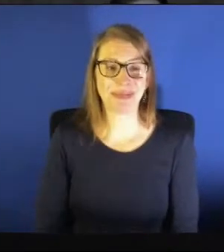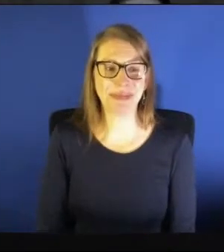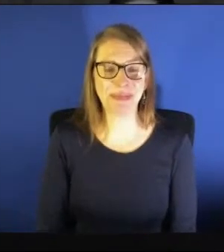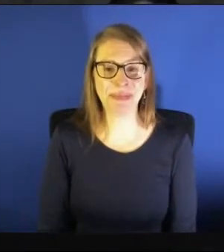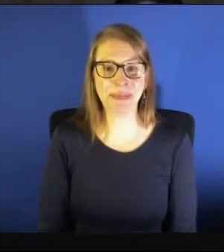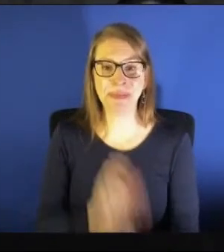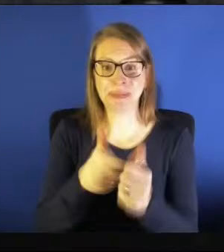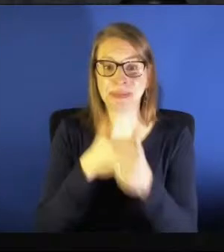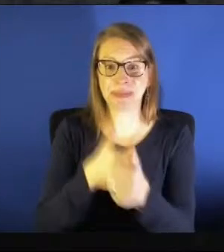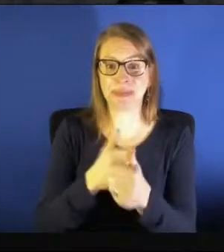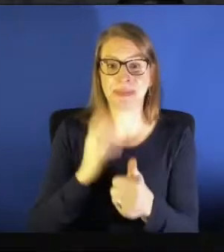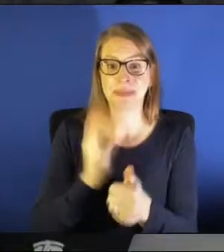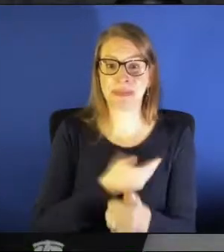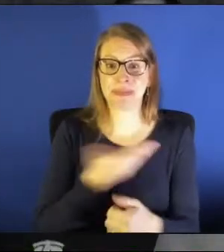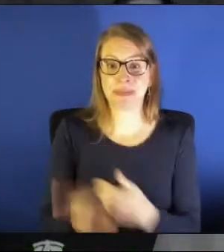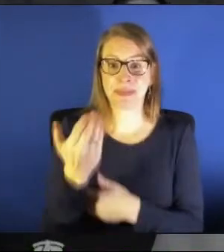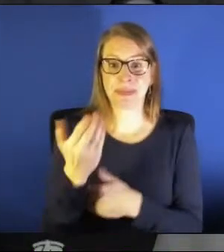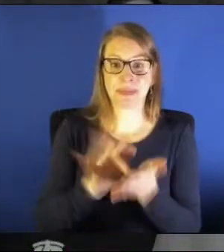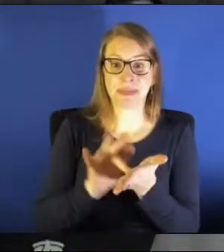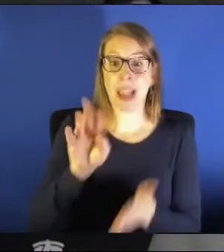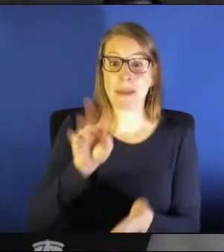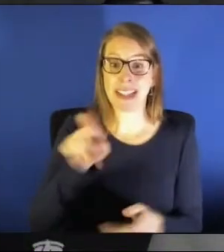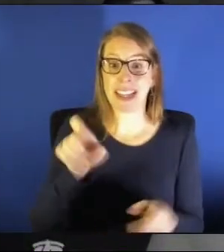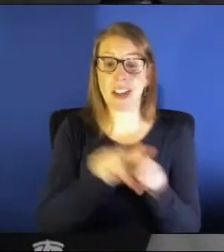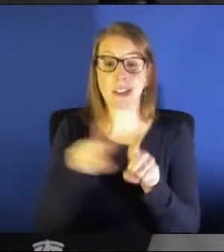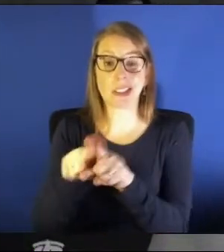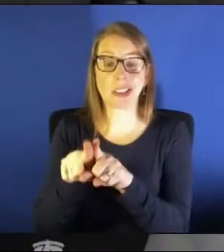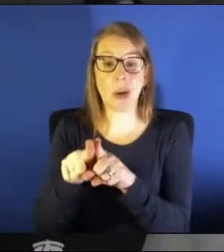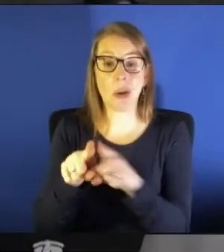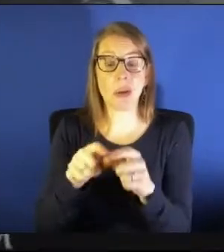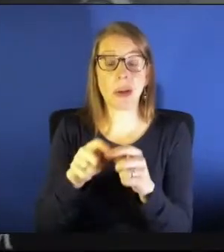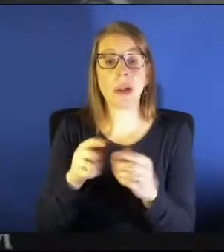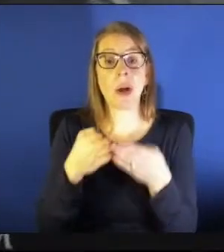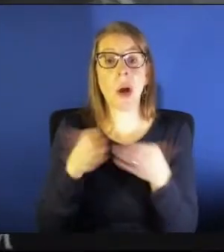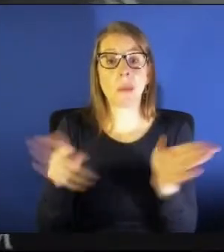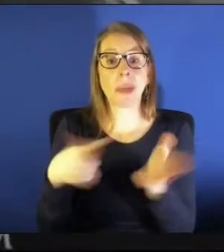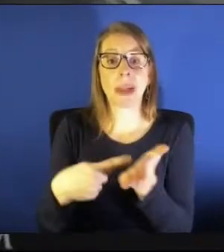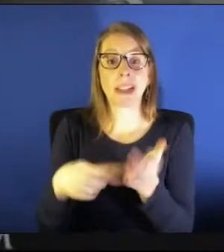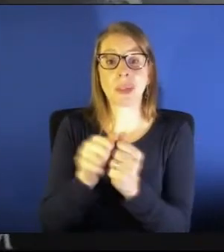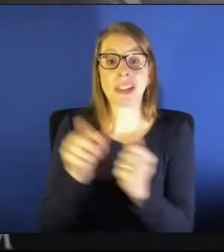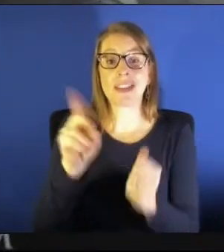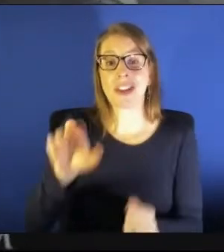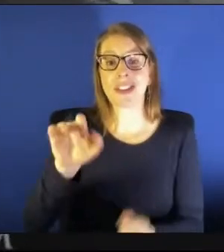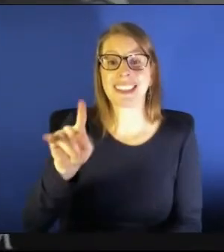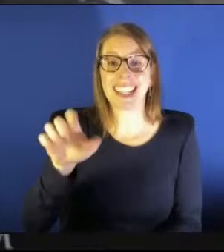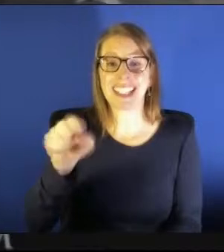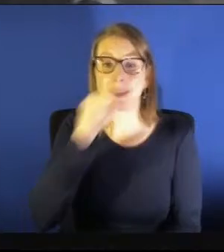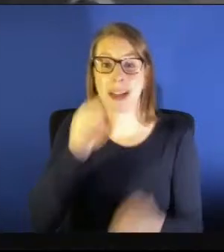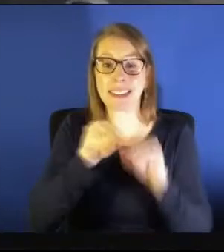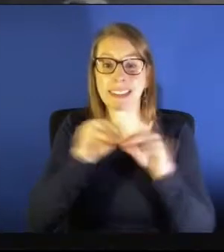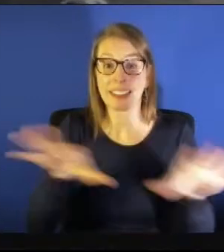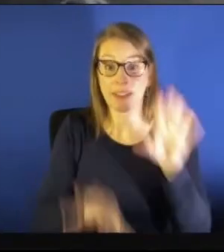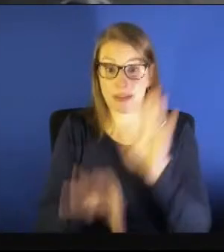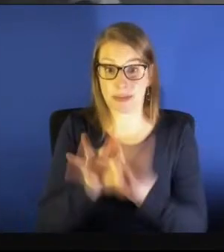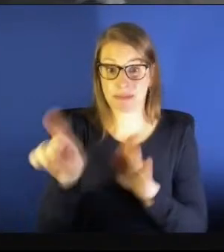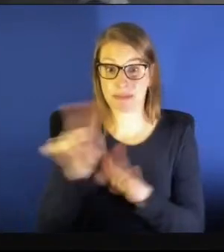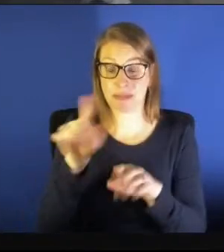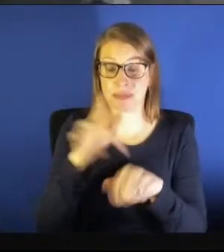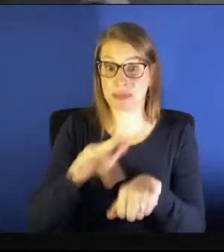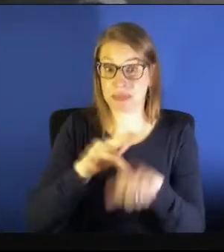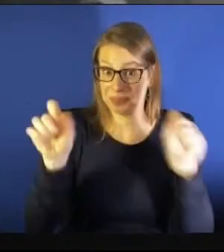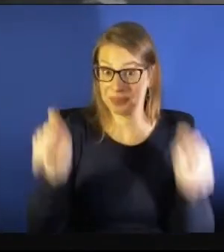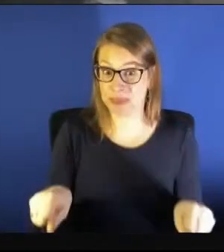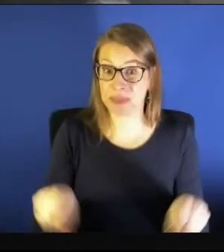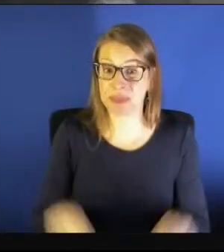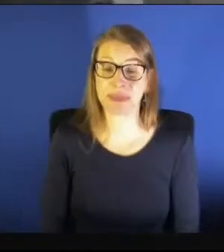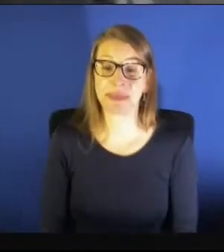Subscribe to our morning medical update and Open Mics with Dr. Stites podcasts. Now, everywhere podcasts are available.